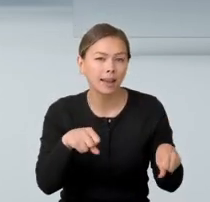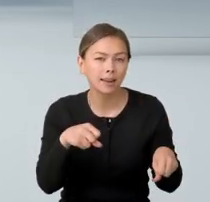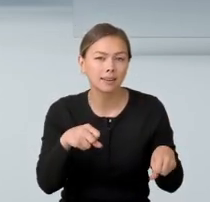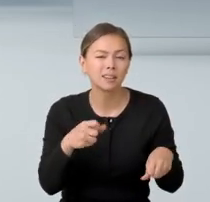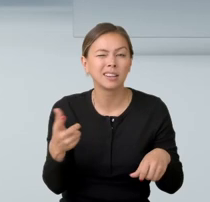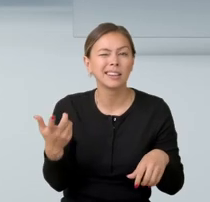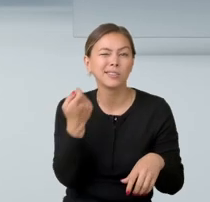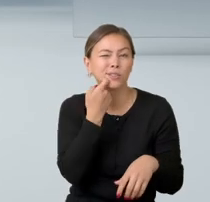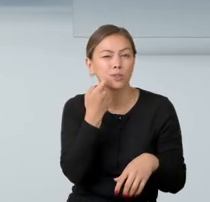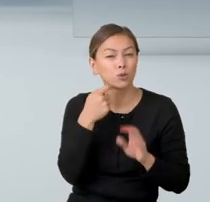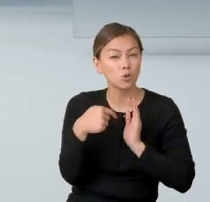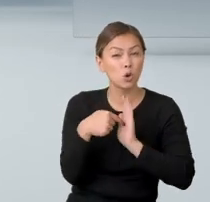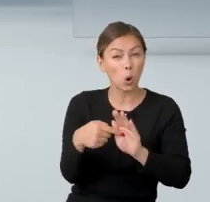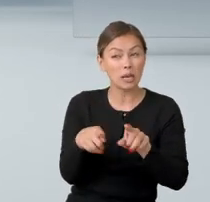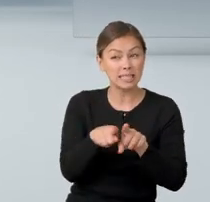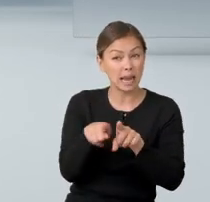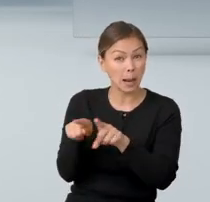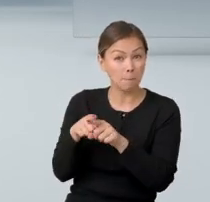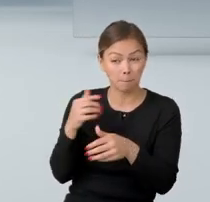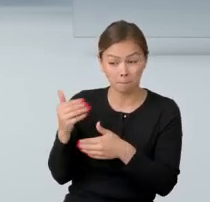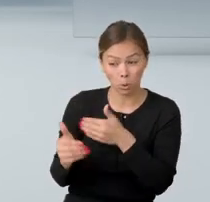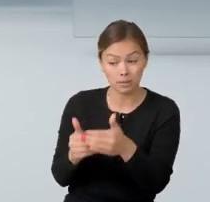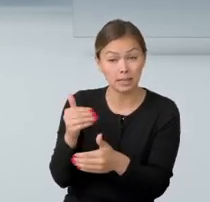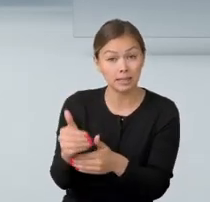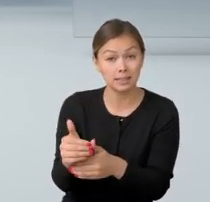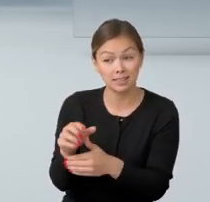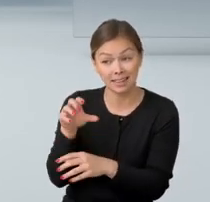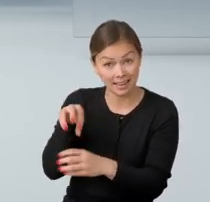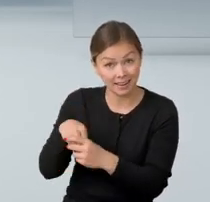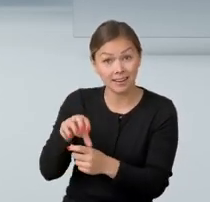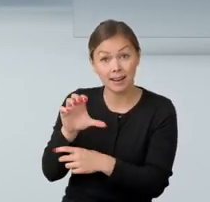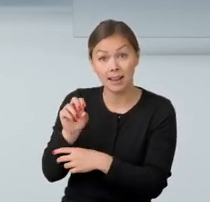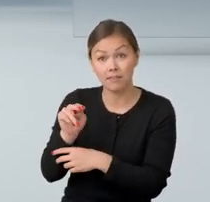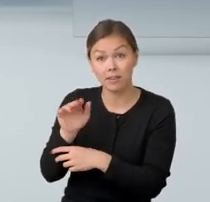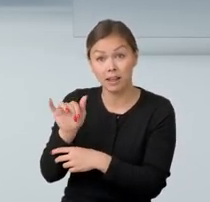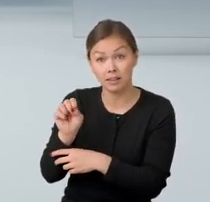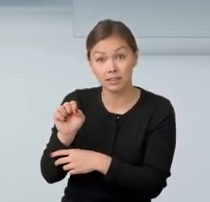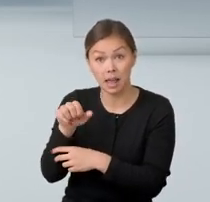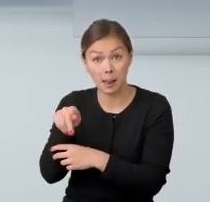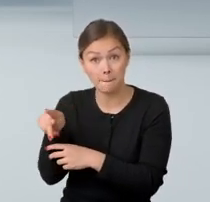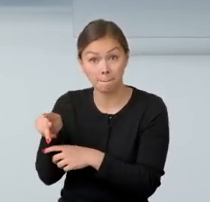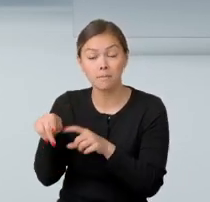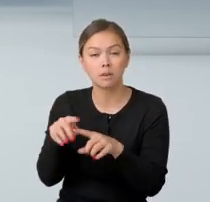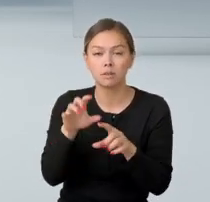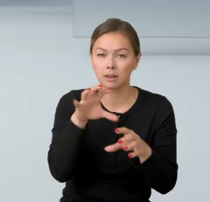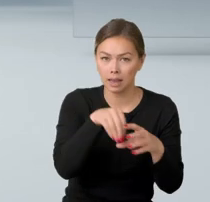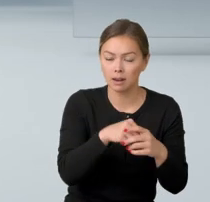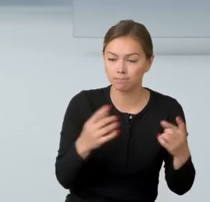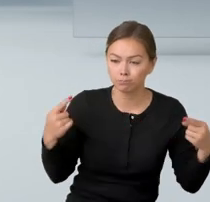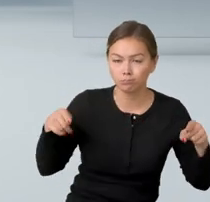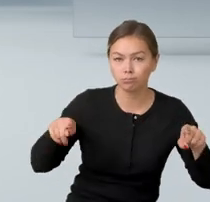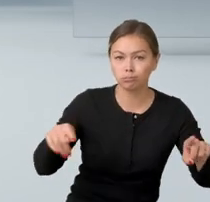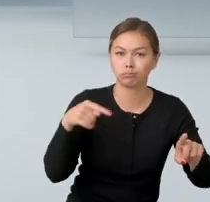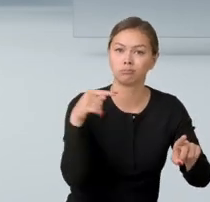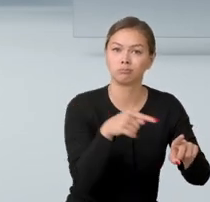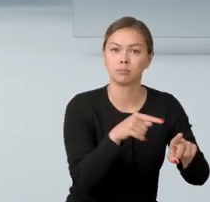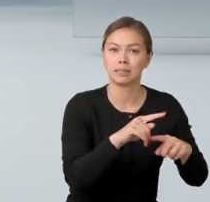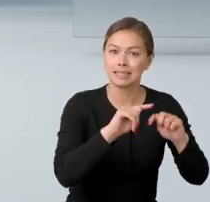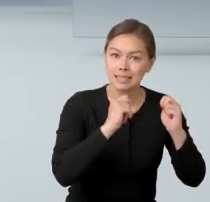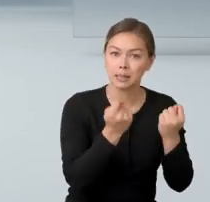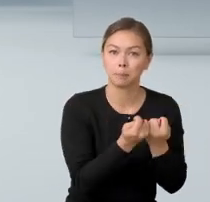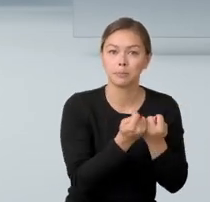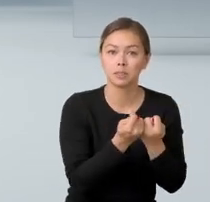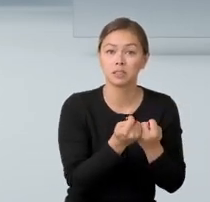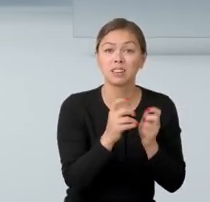process that I just showed you in the canvas app I can do the same here in the Microsoft team